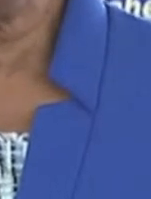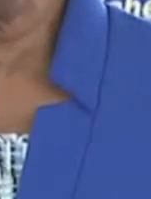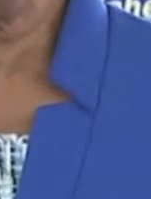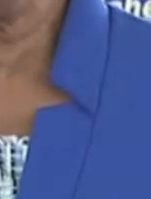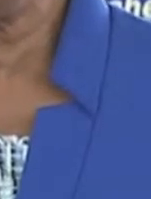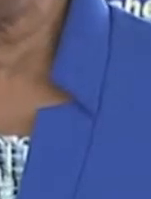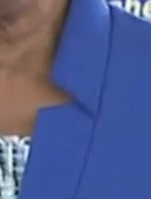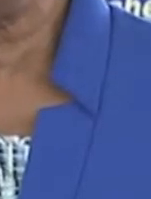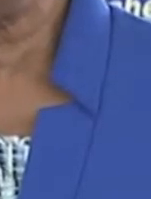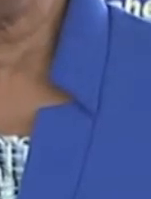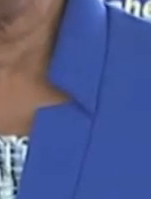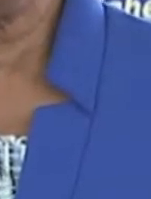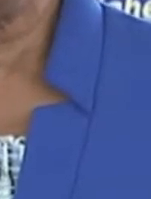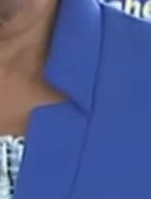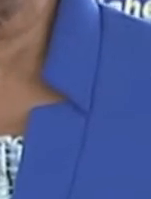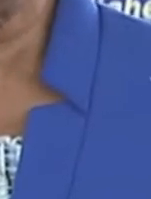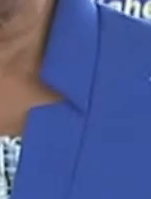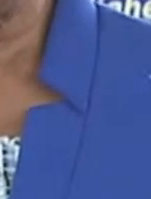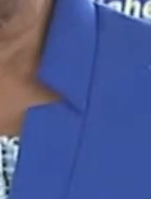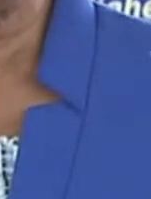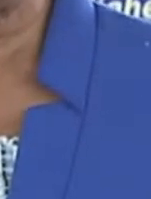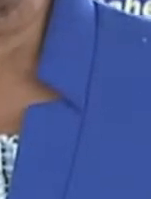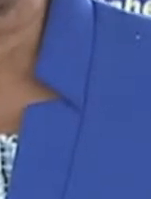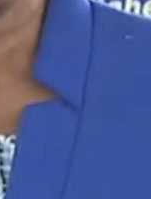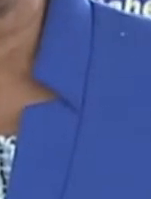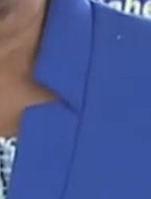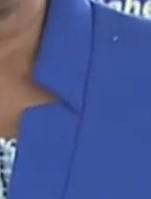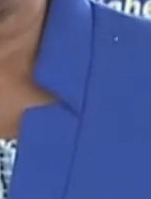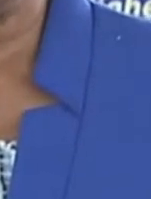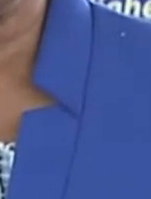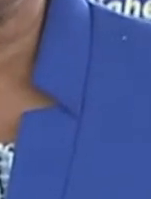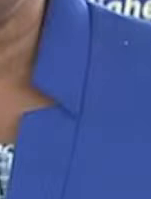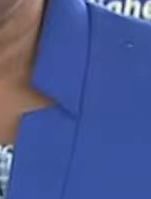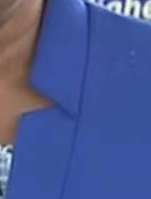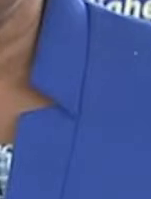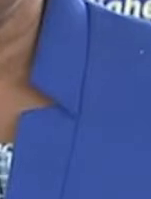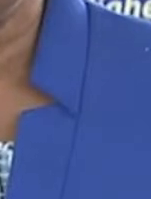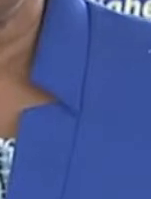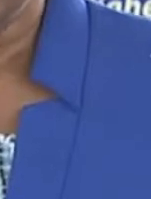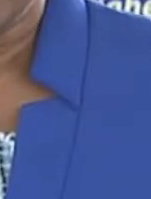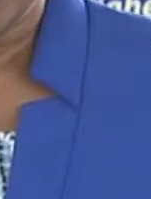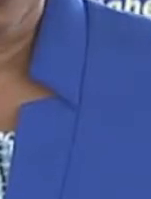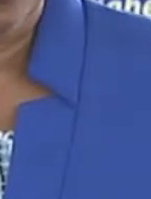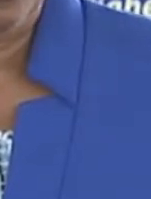I want to say that there is more learning that takes place